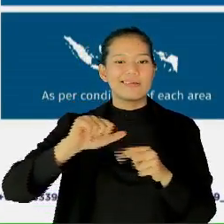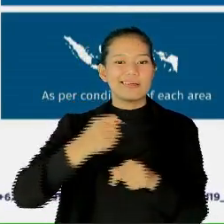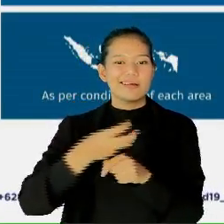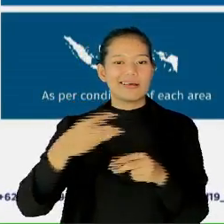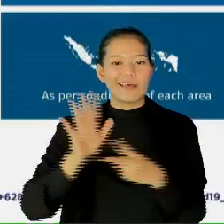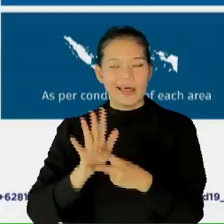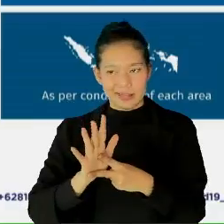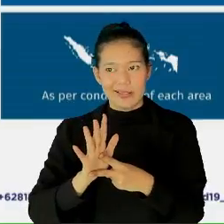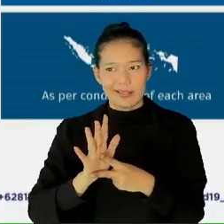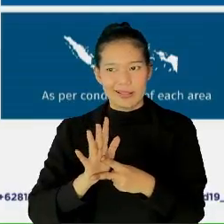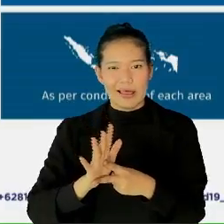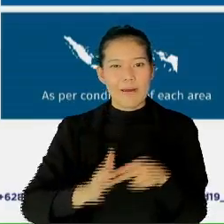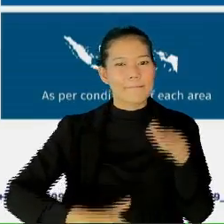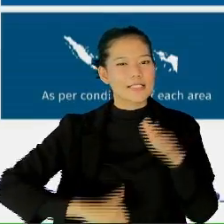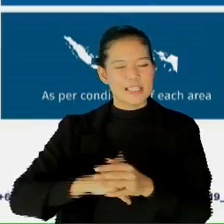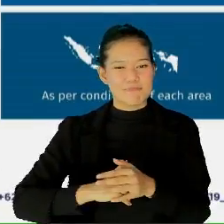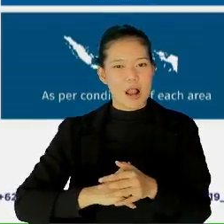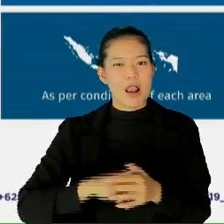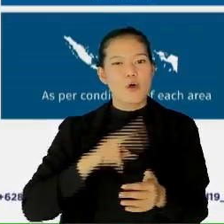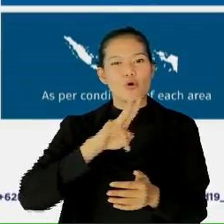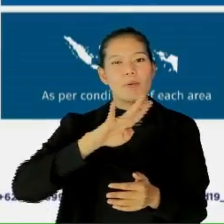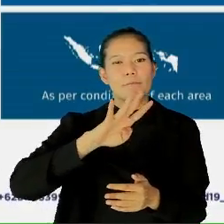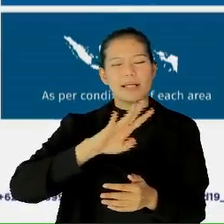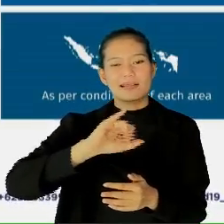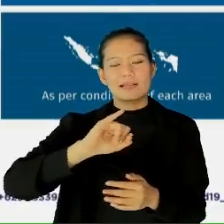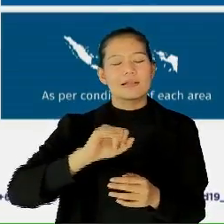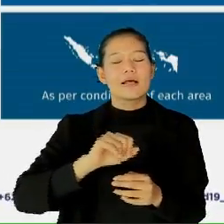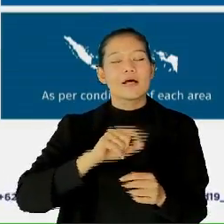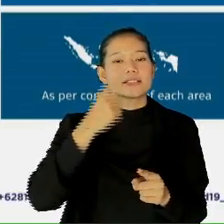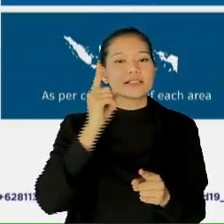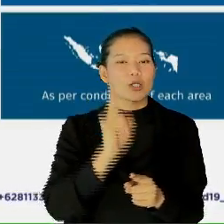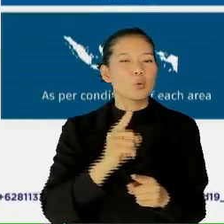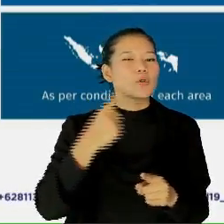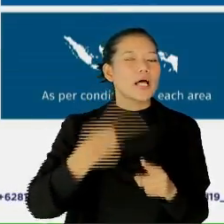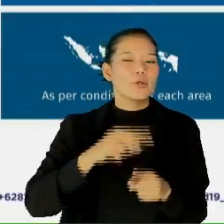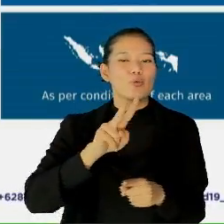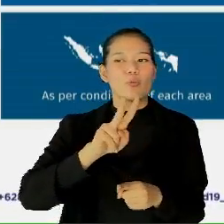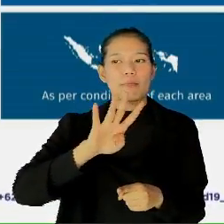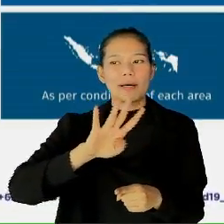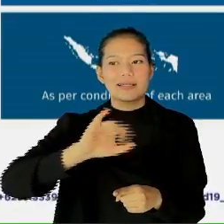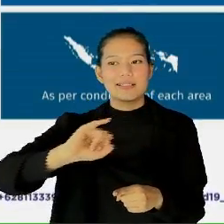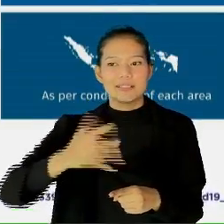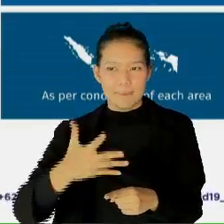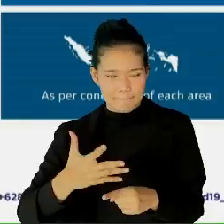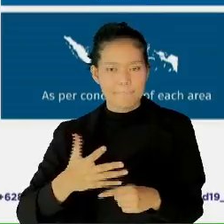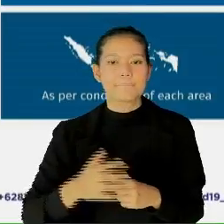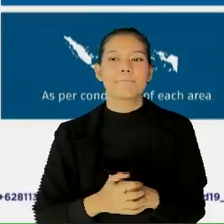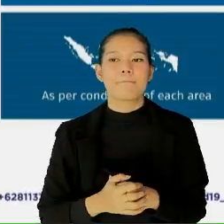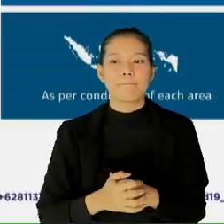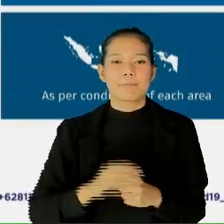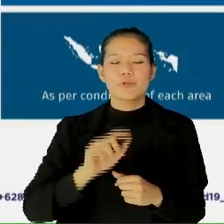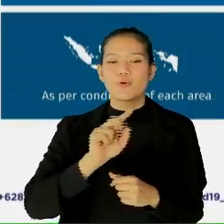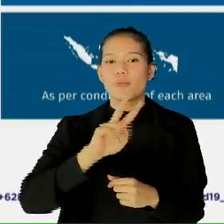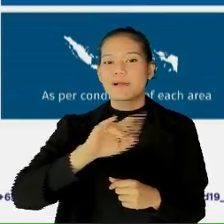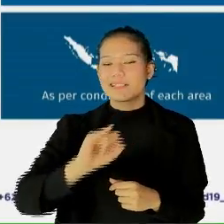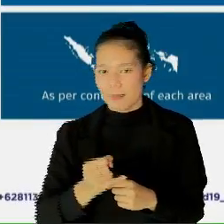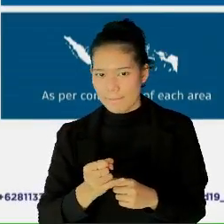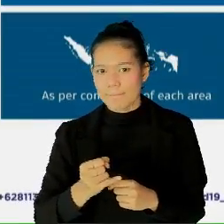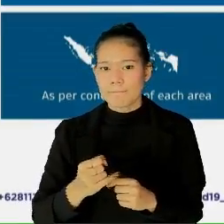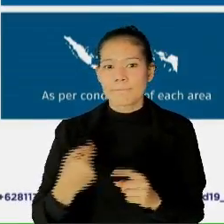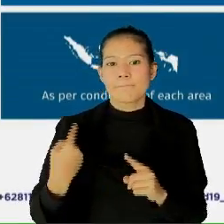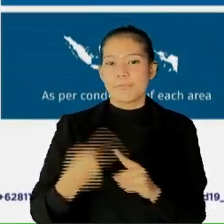taken within 1 times 24 hours prior to departure but must also